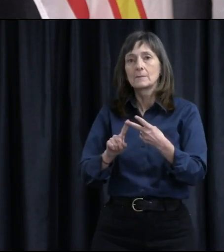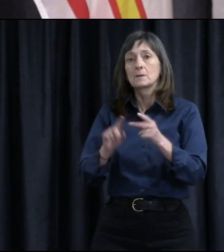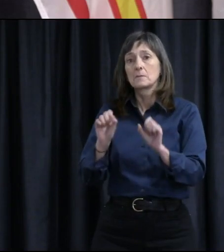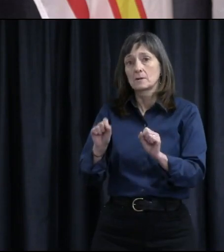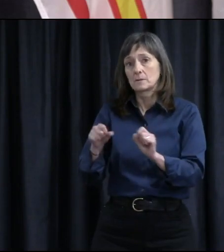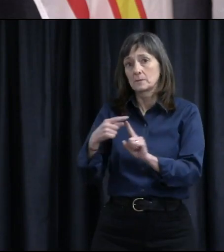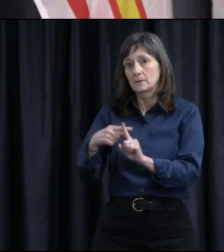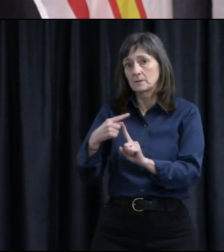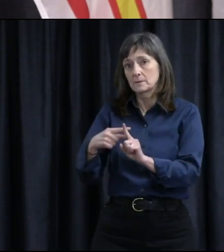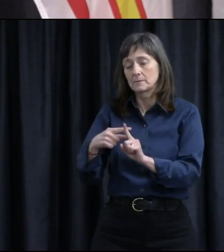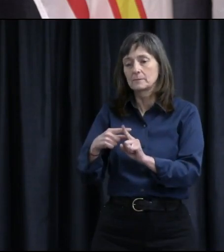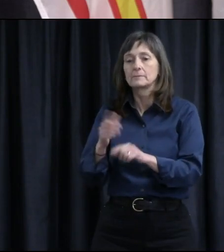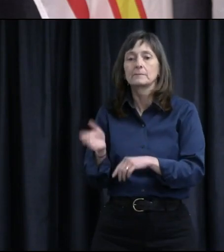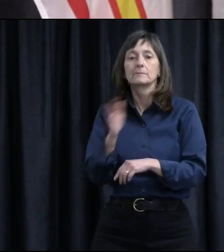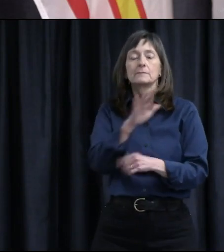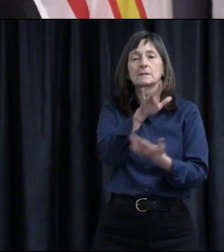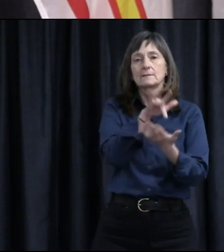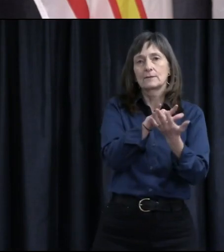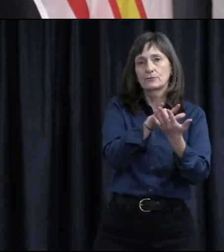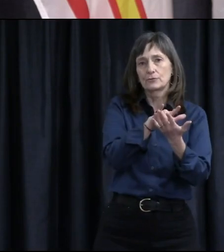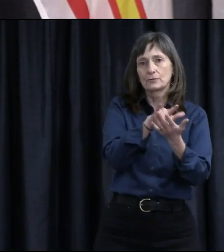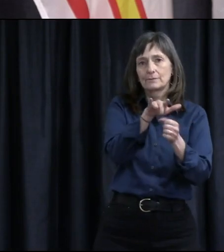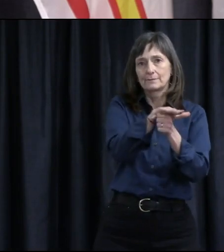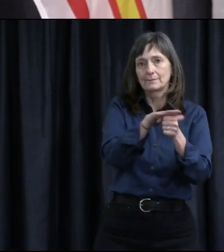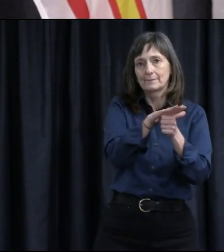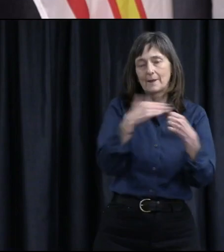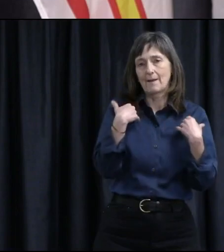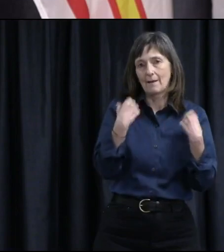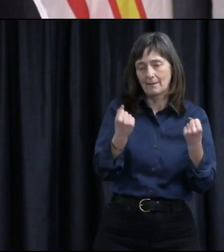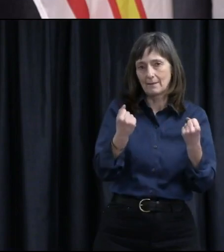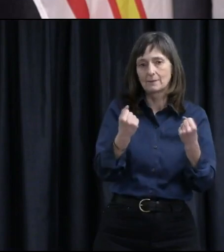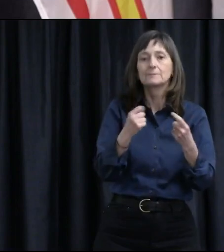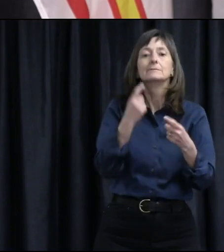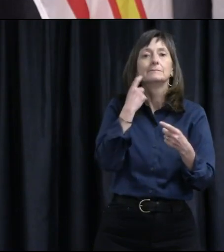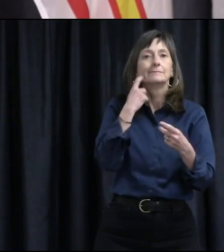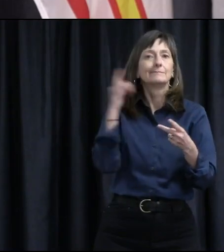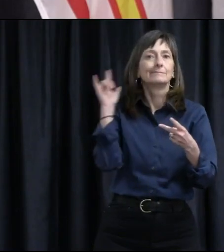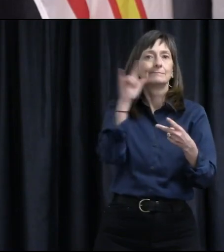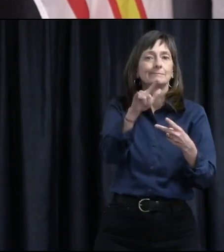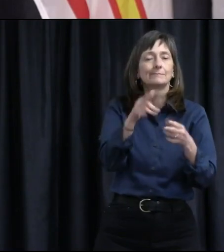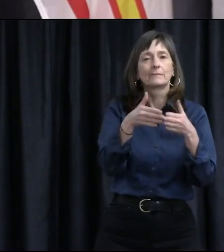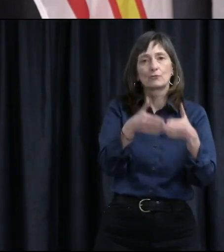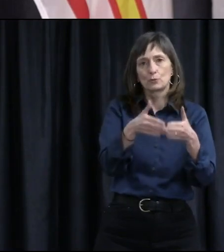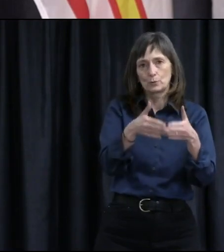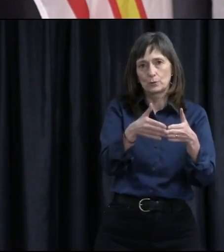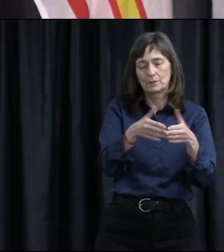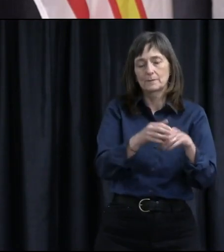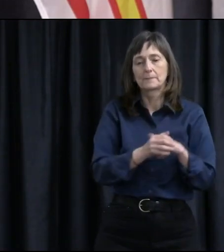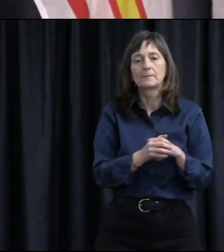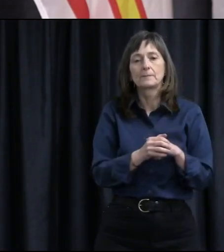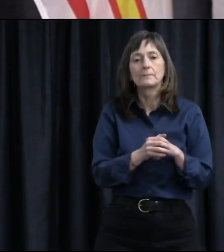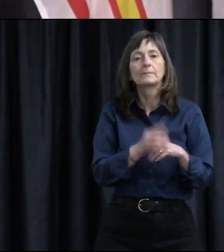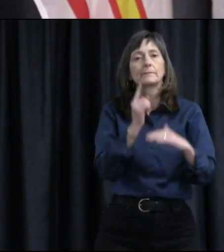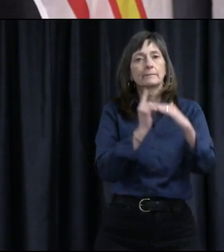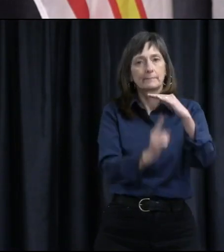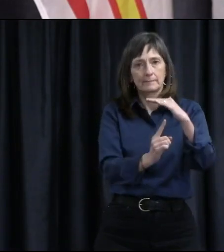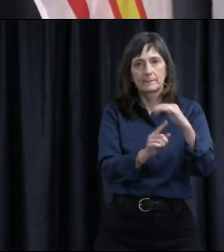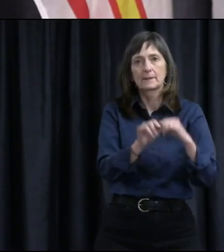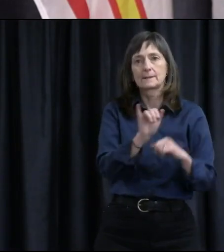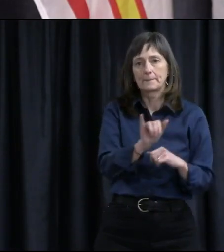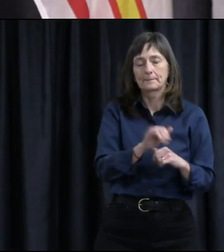is a woman within the Central Health Region, and this woman recently returned from travel on a cruise ship. She is currently